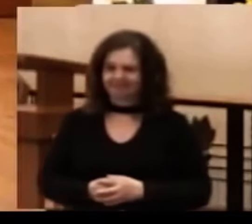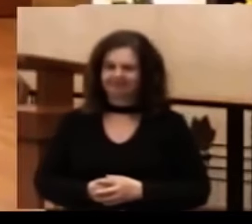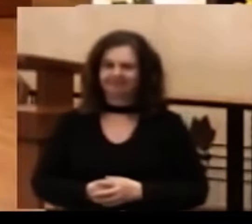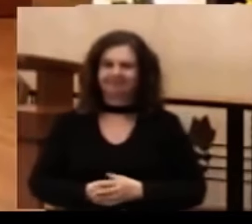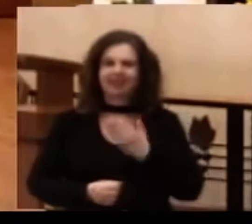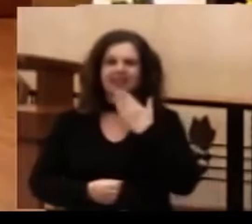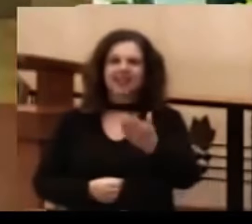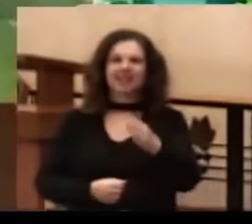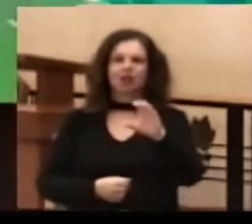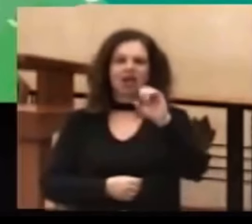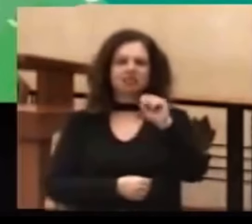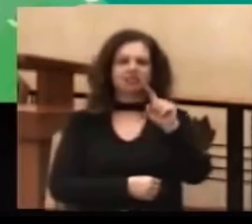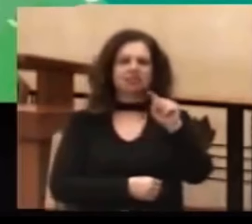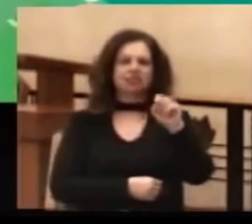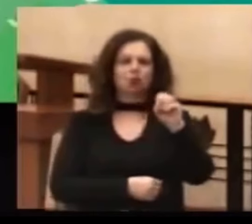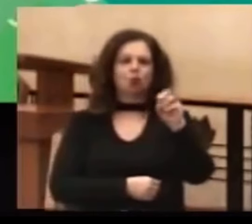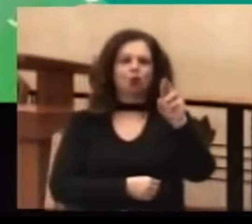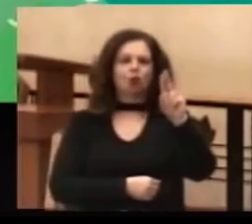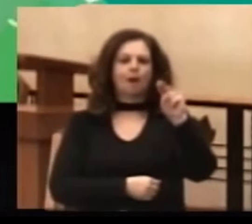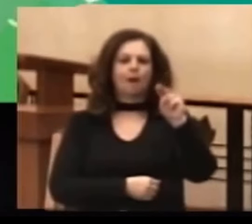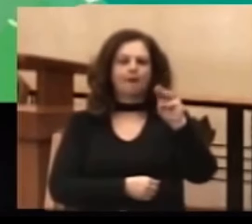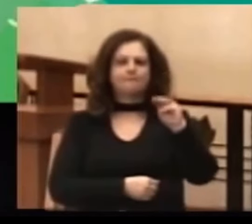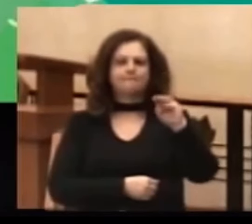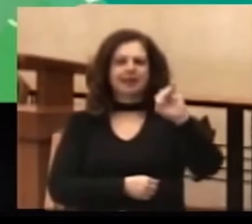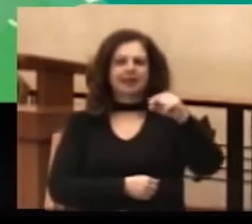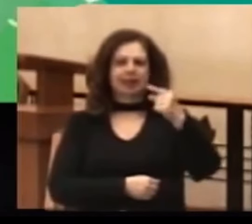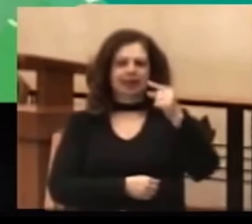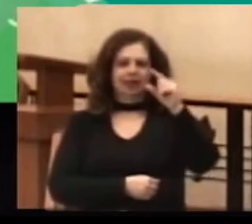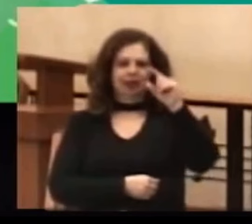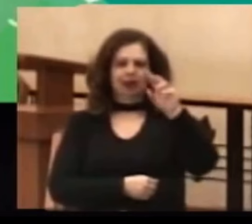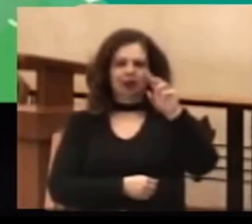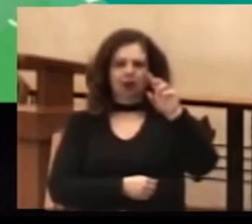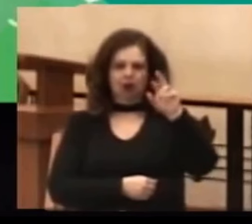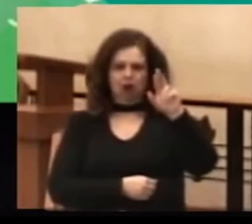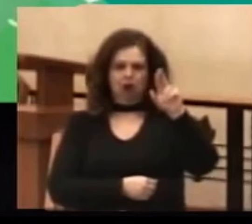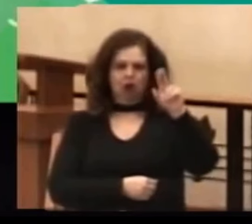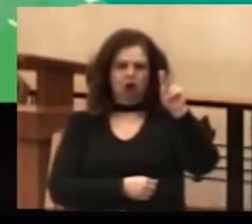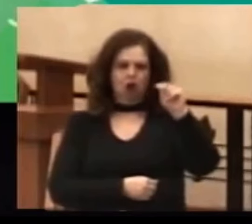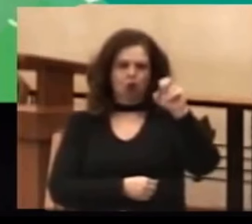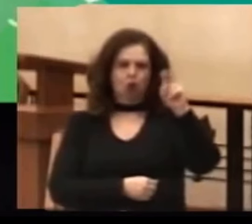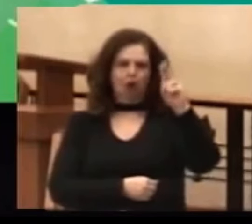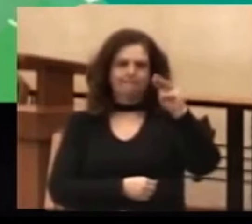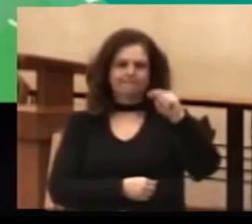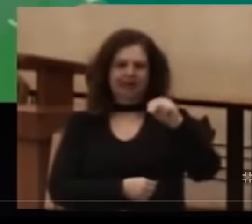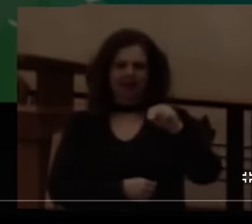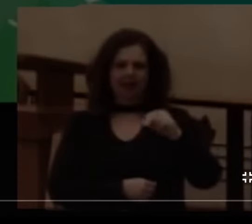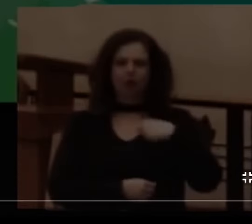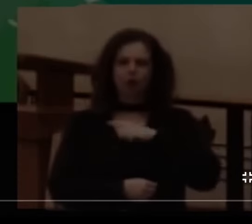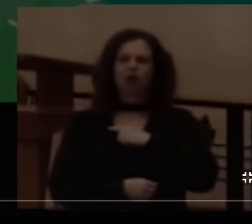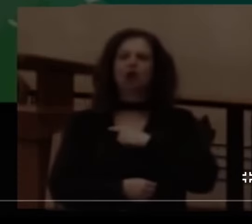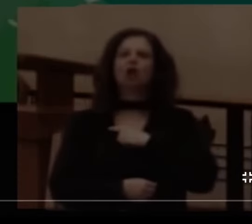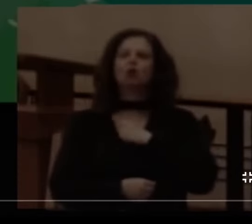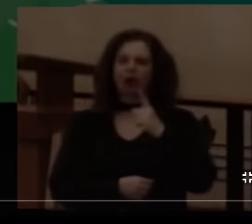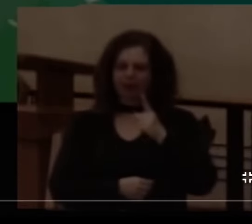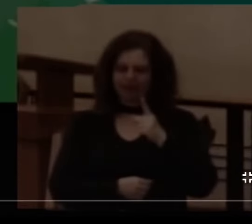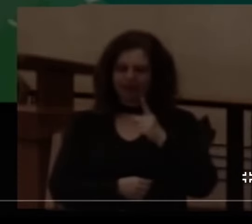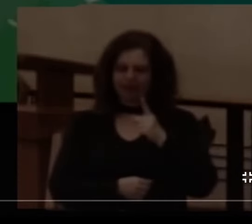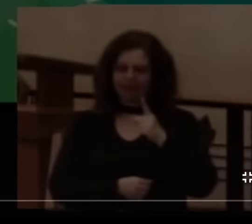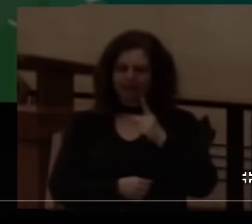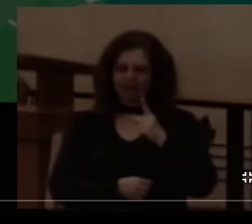Thank you, Stormin Norman, for stopping by. We'll pass that message along to the executive executed pastor.